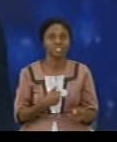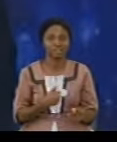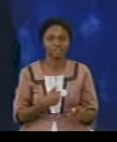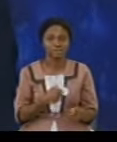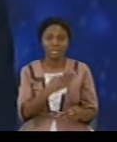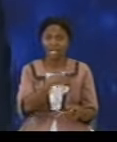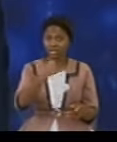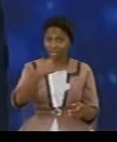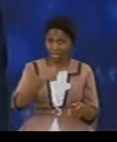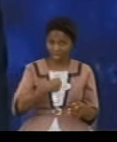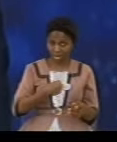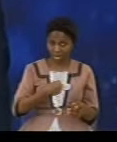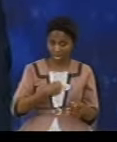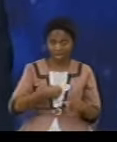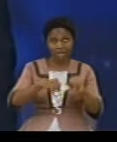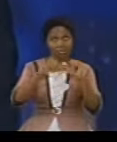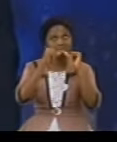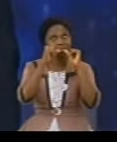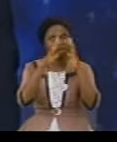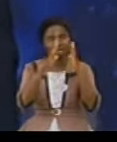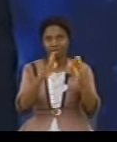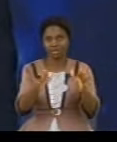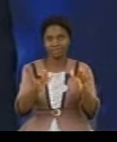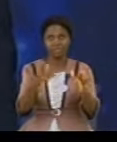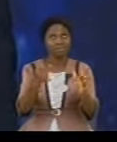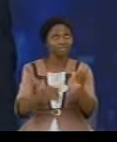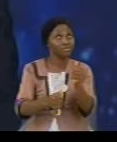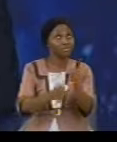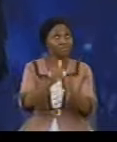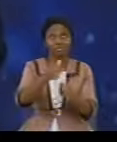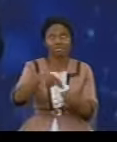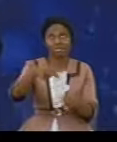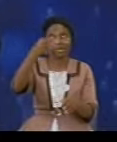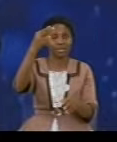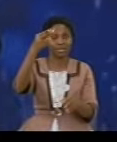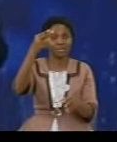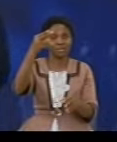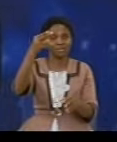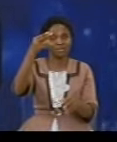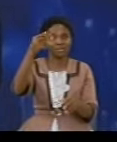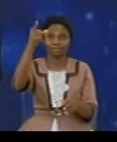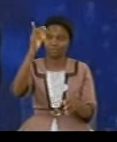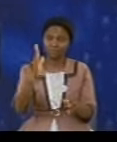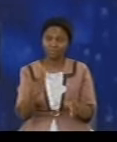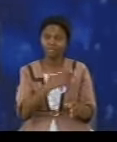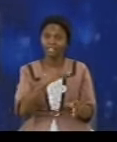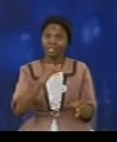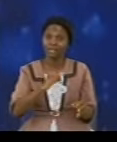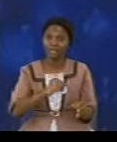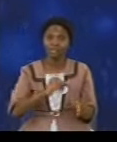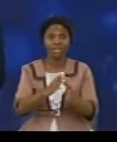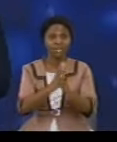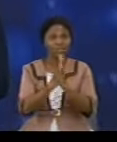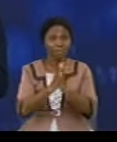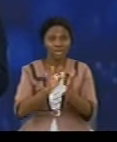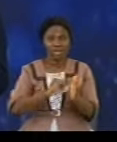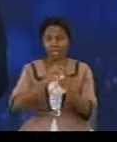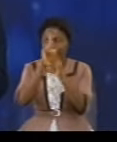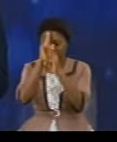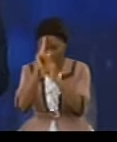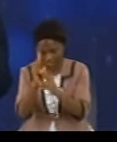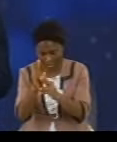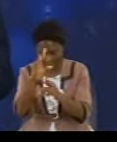I blessed the Most High, and I praised and honored him